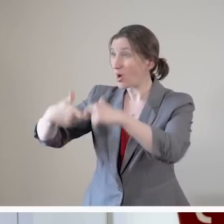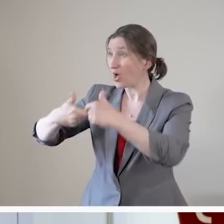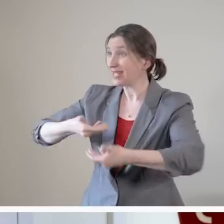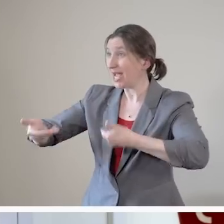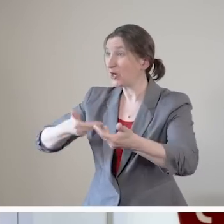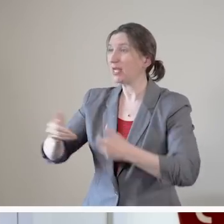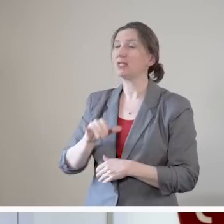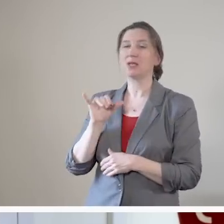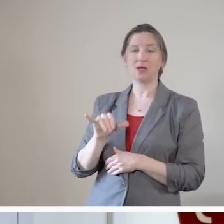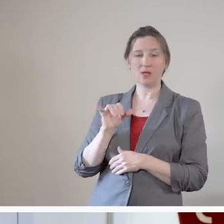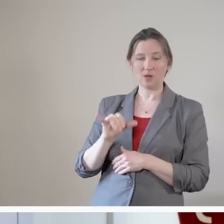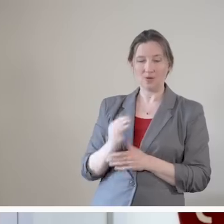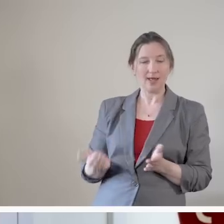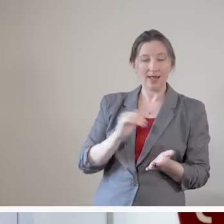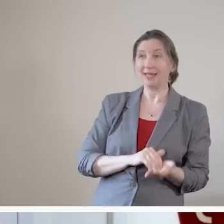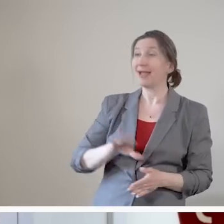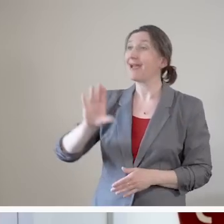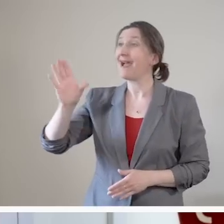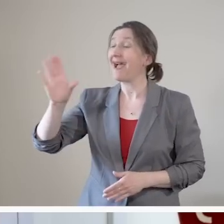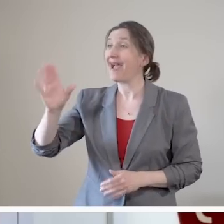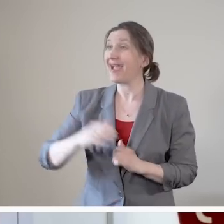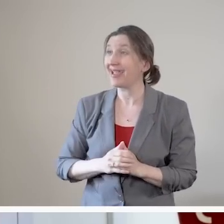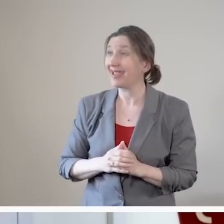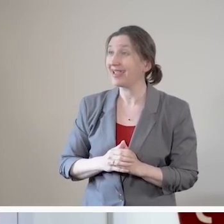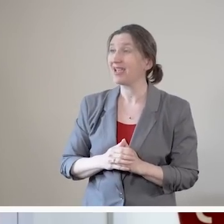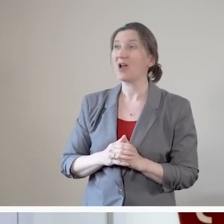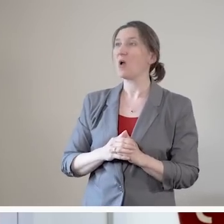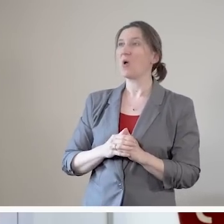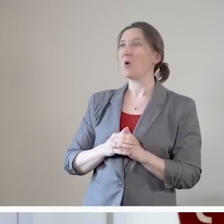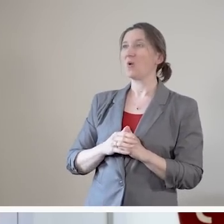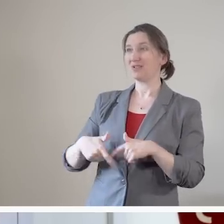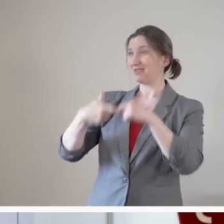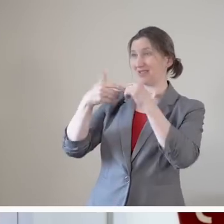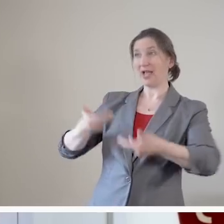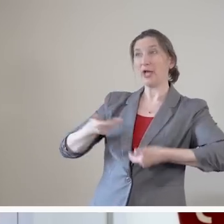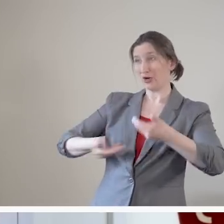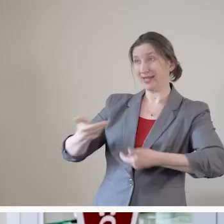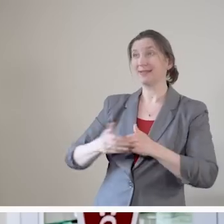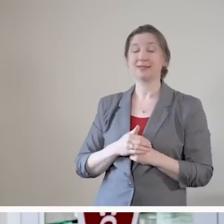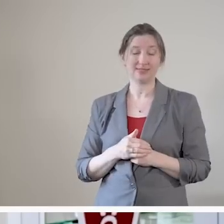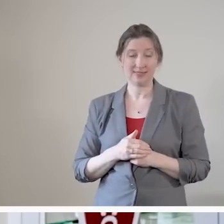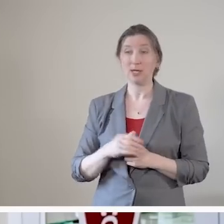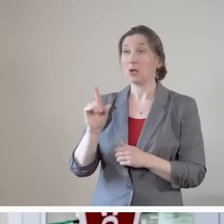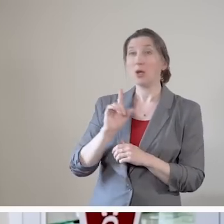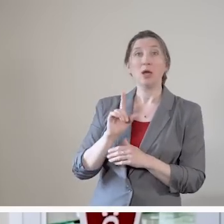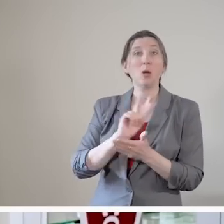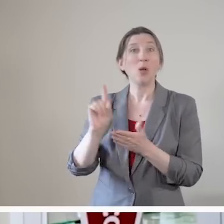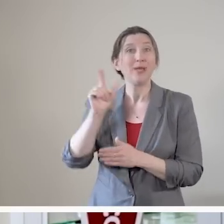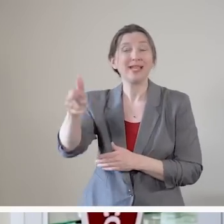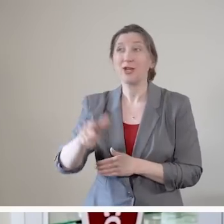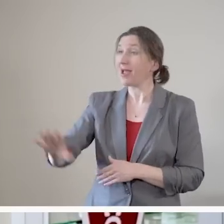Not hiring. Another week goes by. Hi, I'm still Jenny Smith. Still not hiring. The following